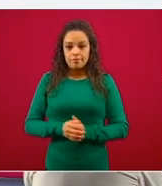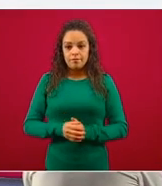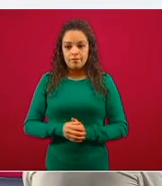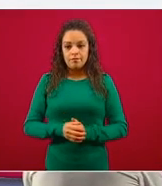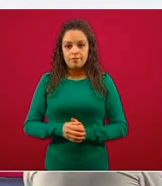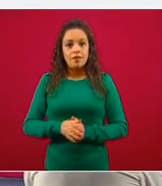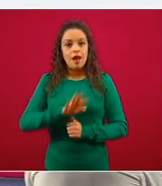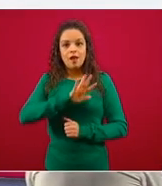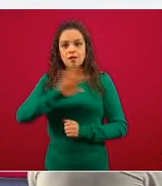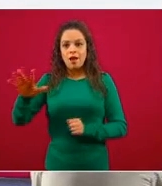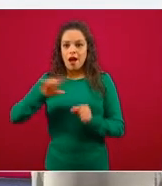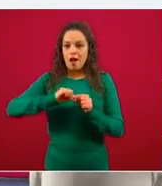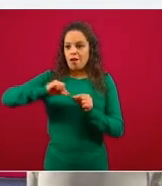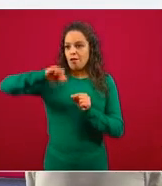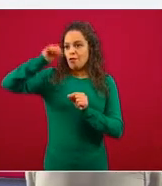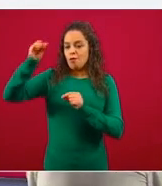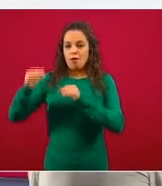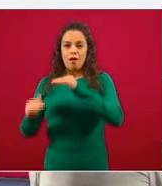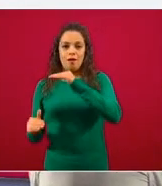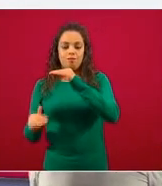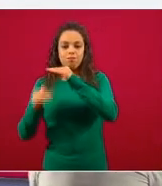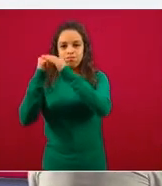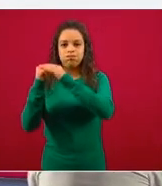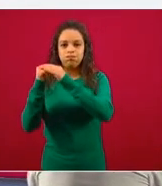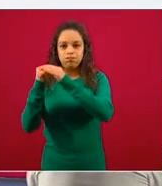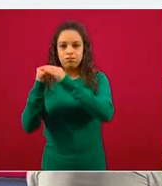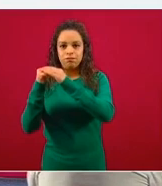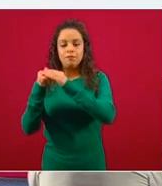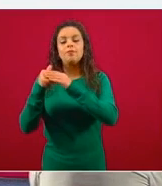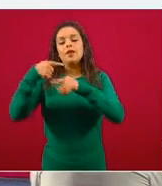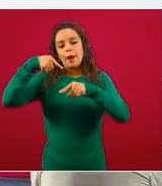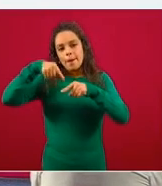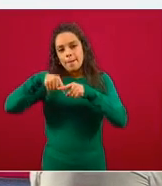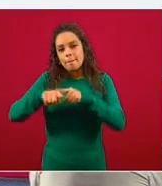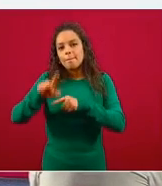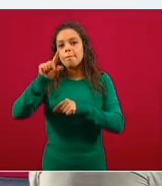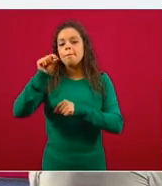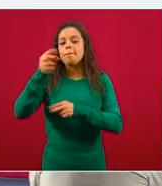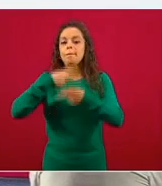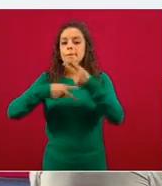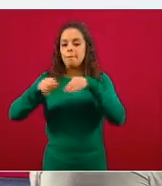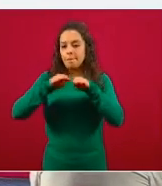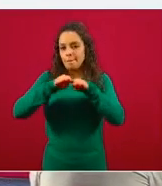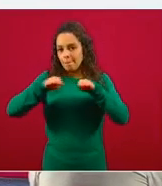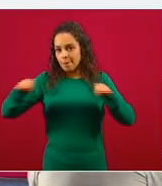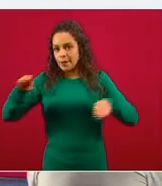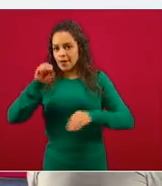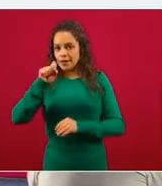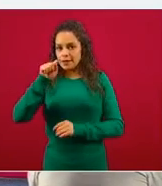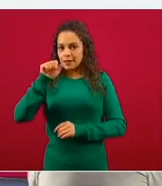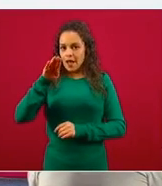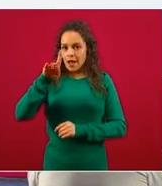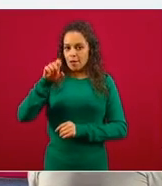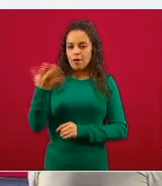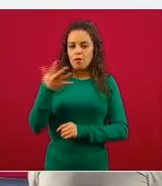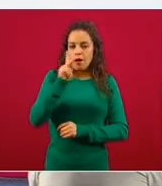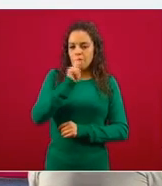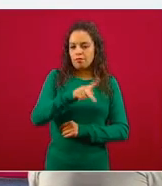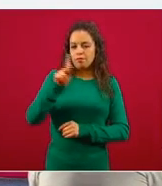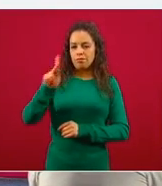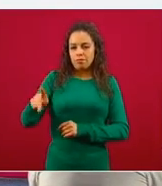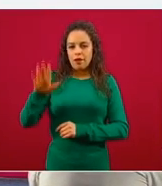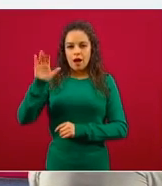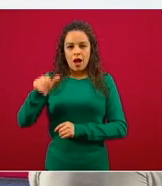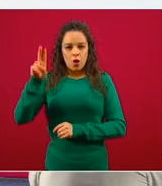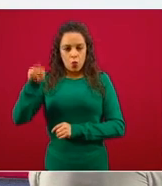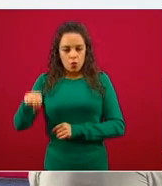their peak, and they very possibly might be going towards stabilization and later